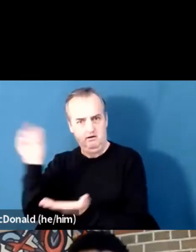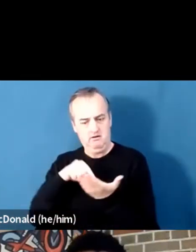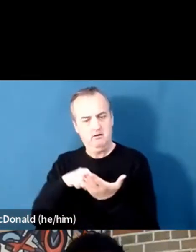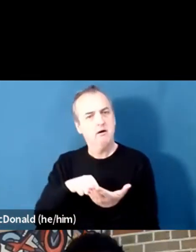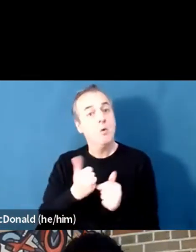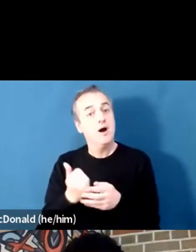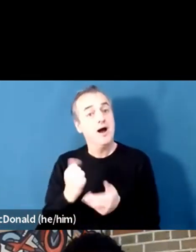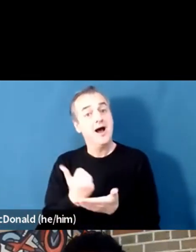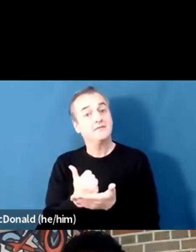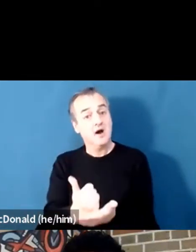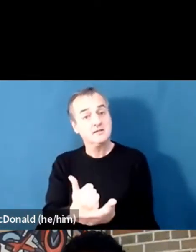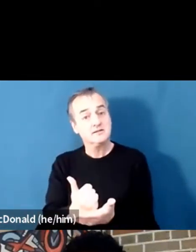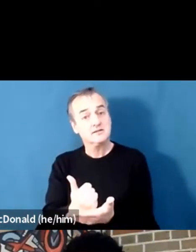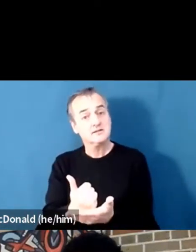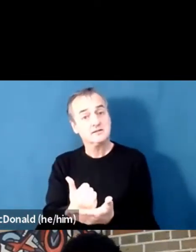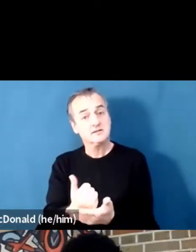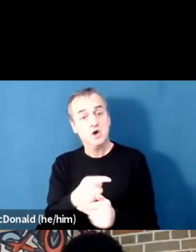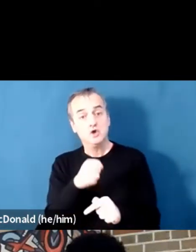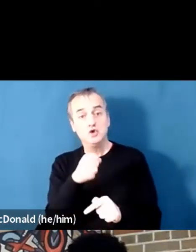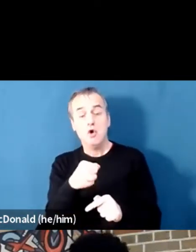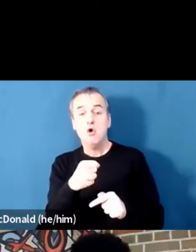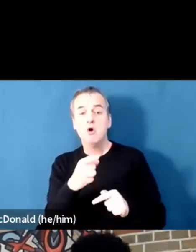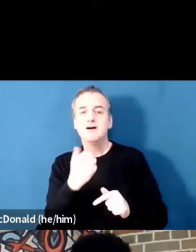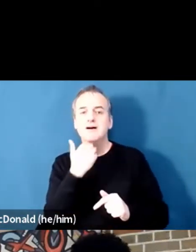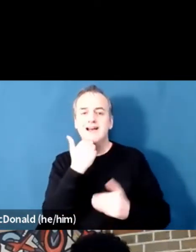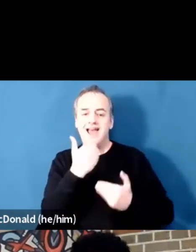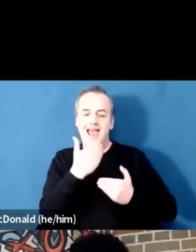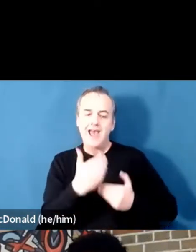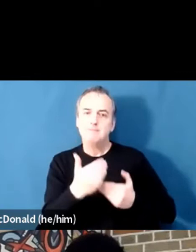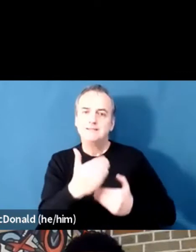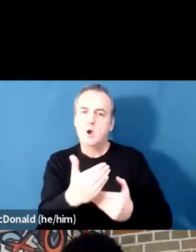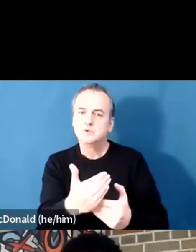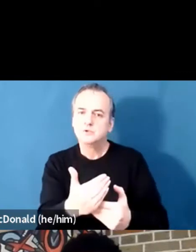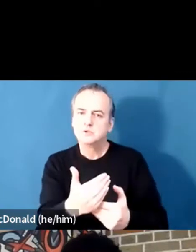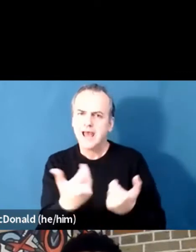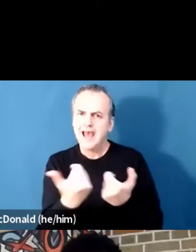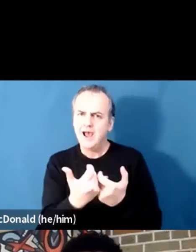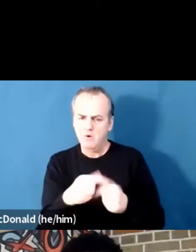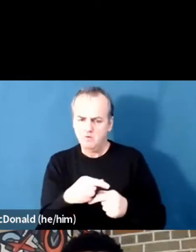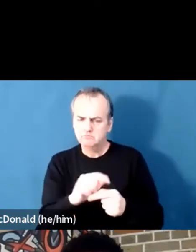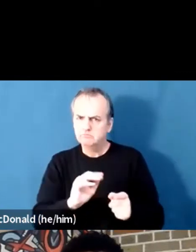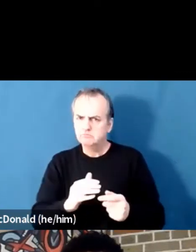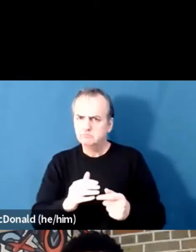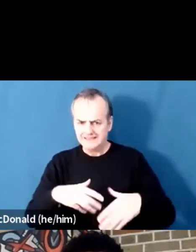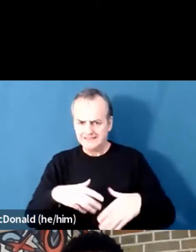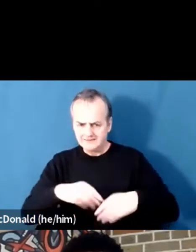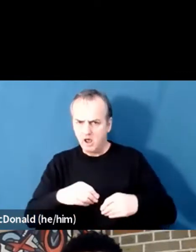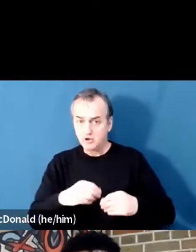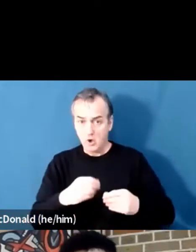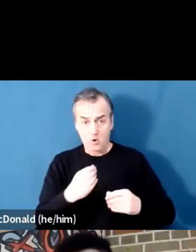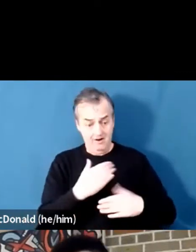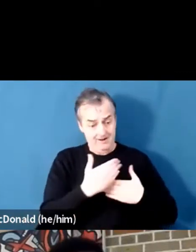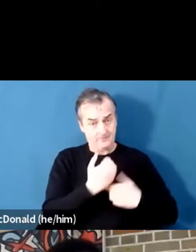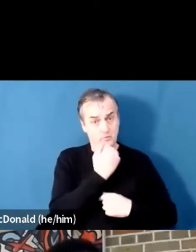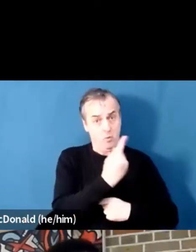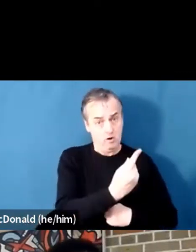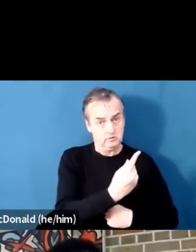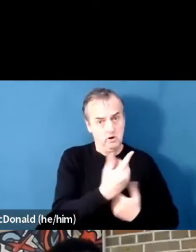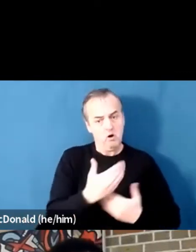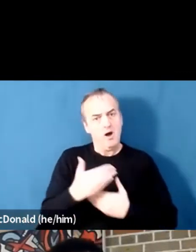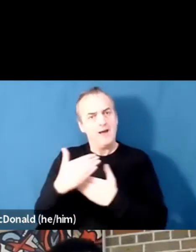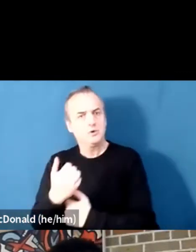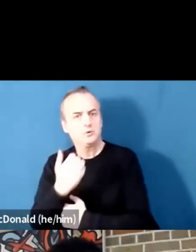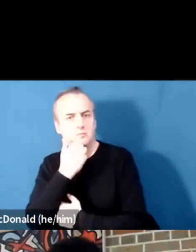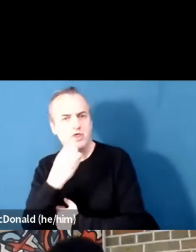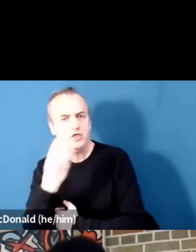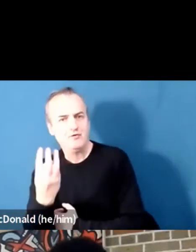it's basically write your episode one as if it's episode three. So for this, obviously, this is a shorter pitch that